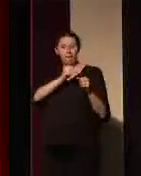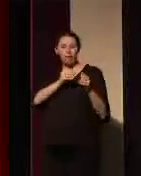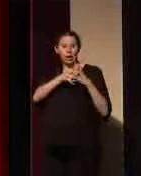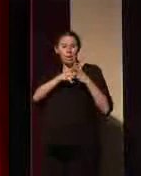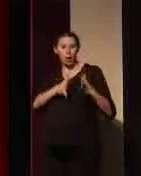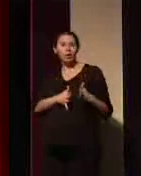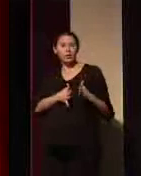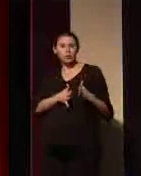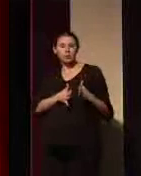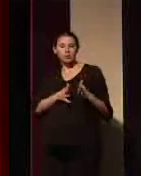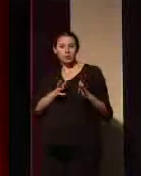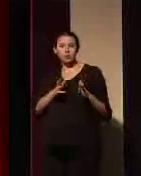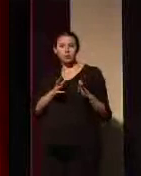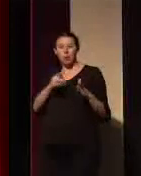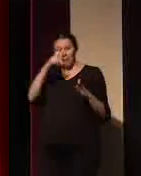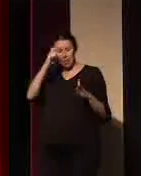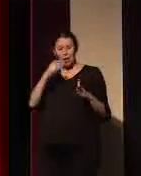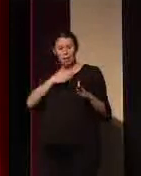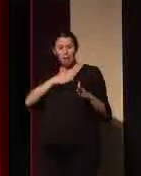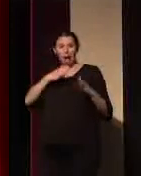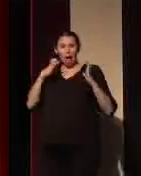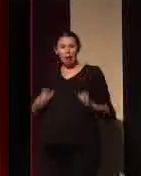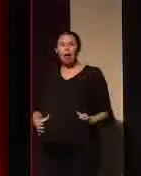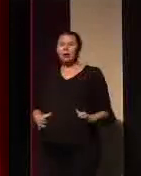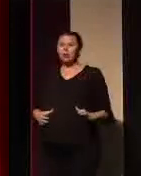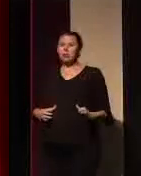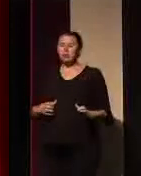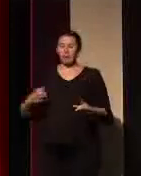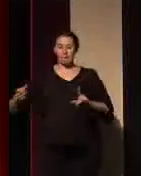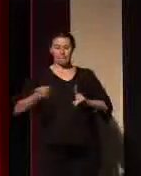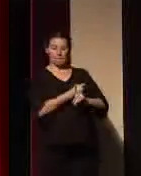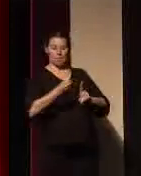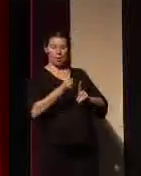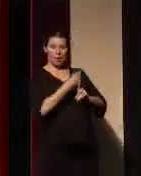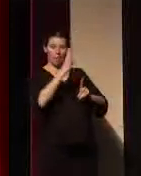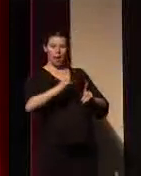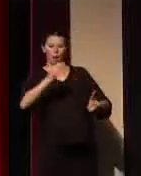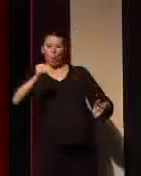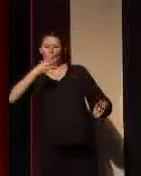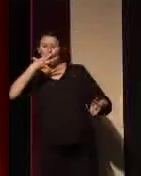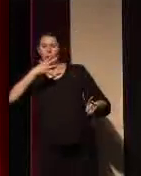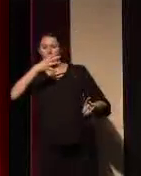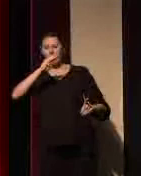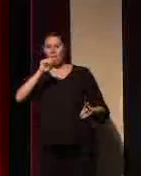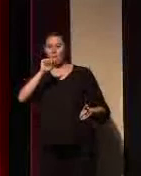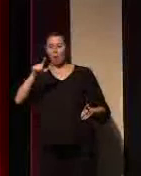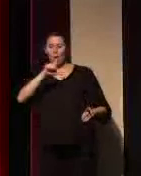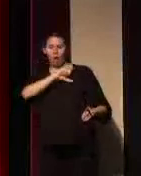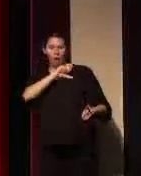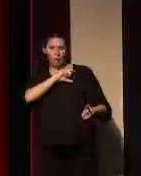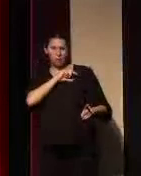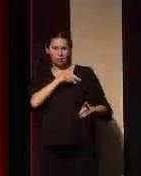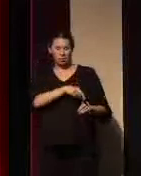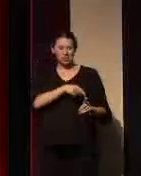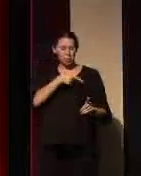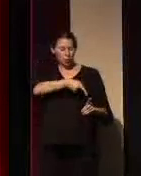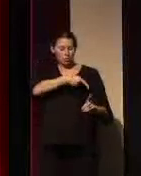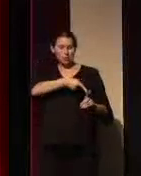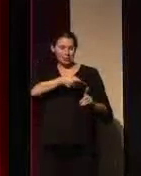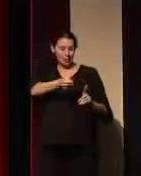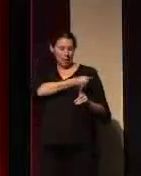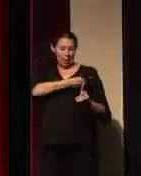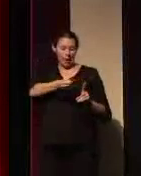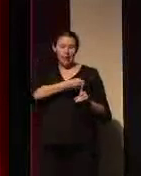client is an African-American man who was beaten by a group of white mall cops. But I know that realistically, I probably won't. Maybe I'll get one out of